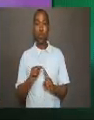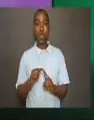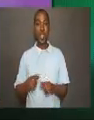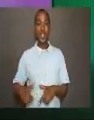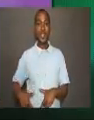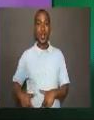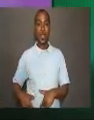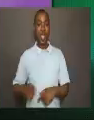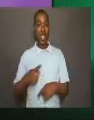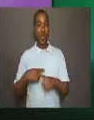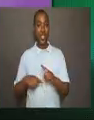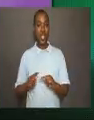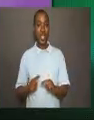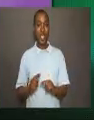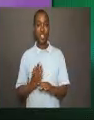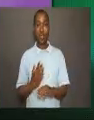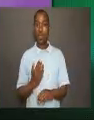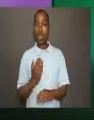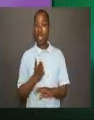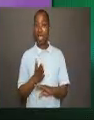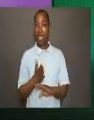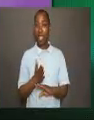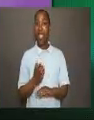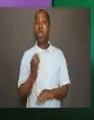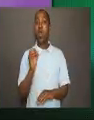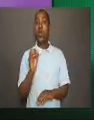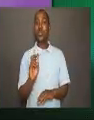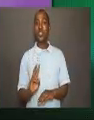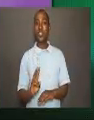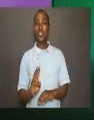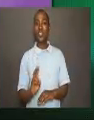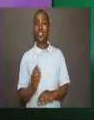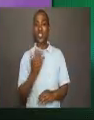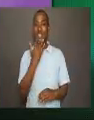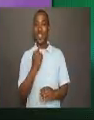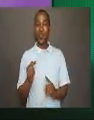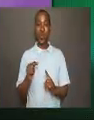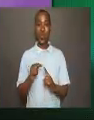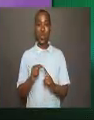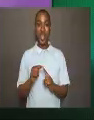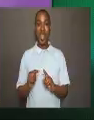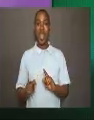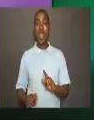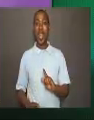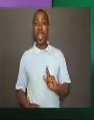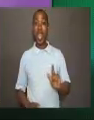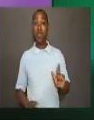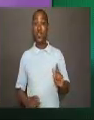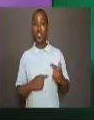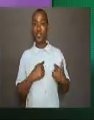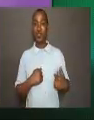and brings freshly oxygenated blood back to the left side of the